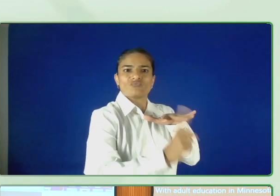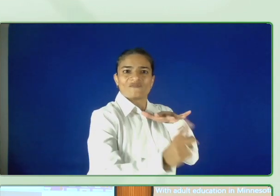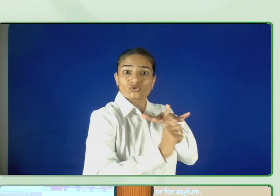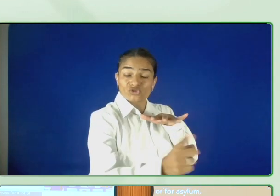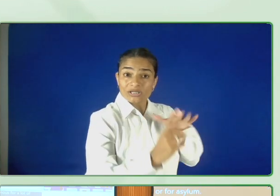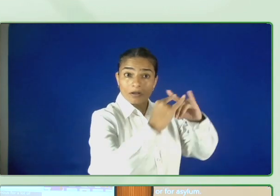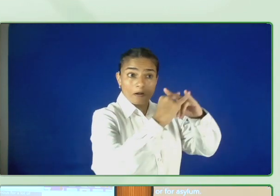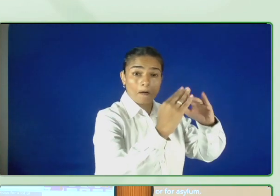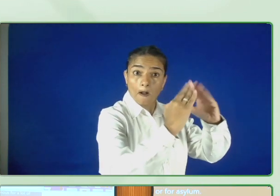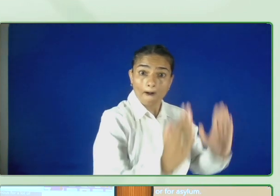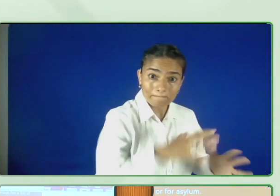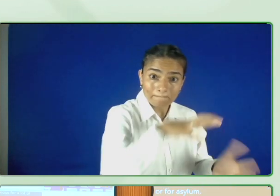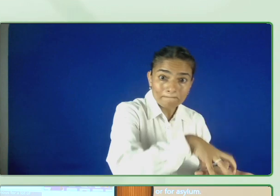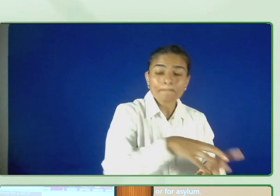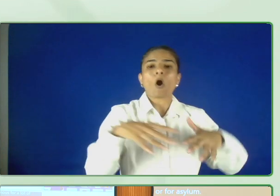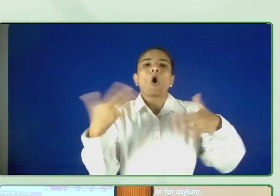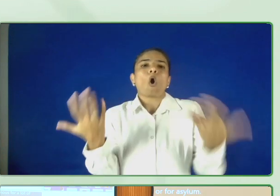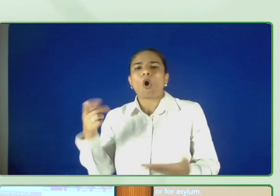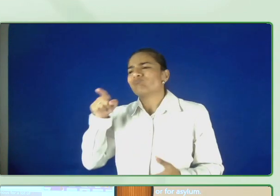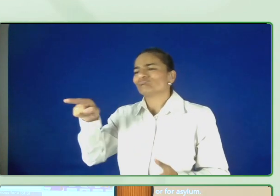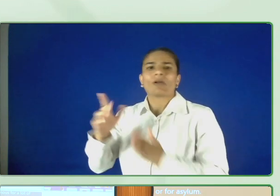instruction, resources, support,